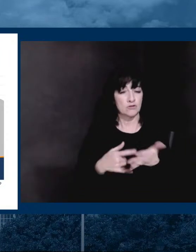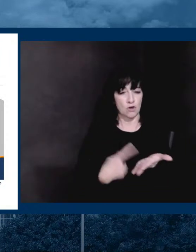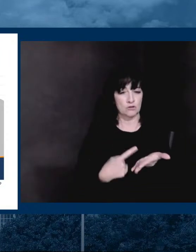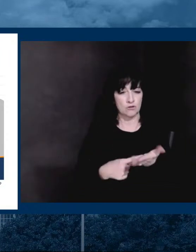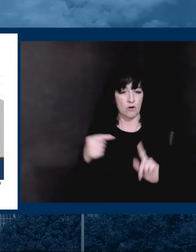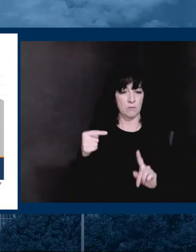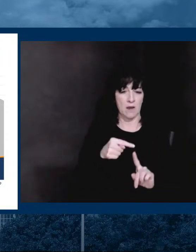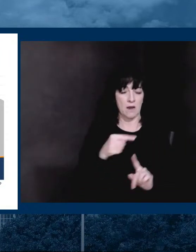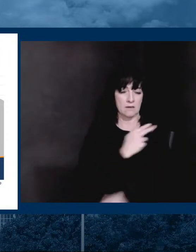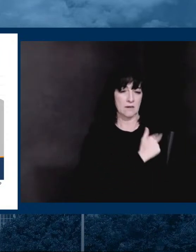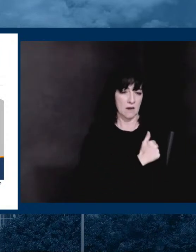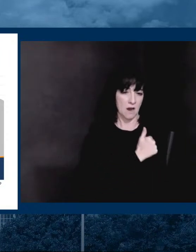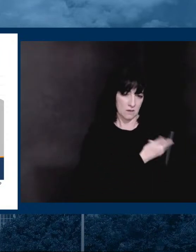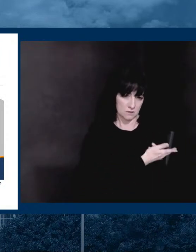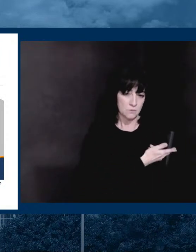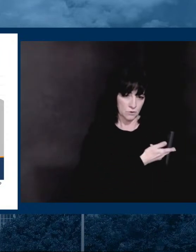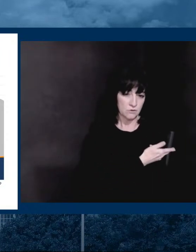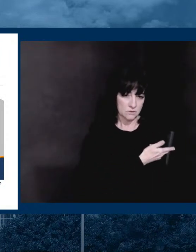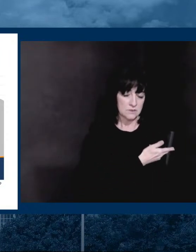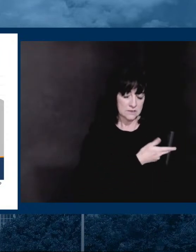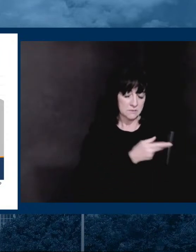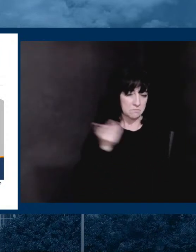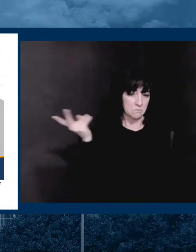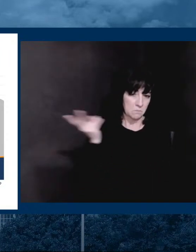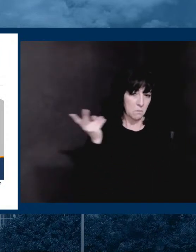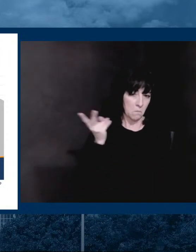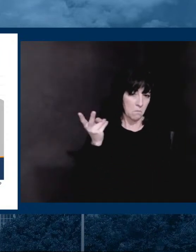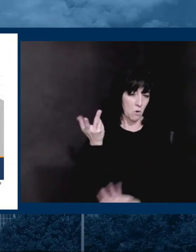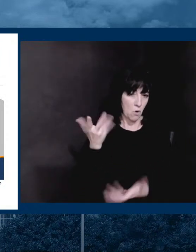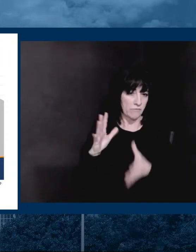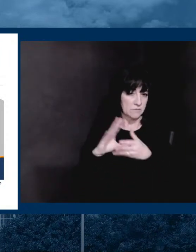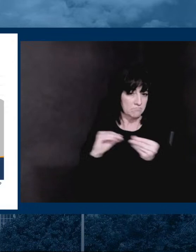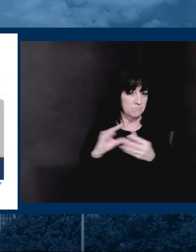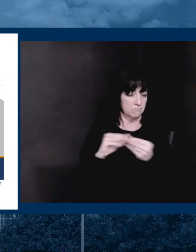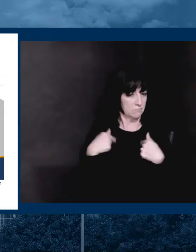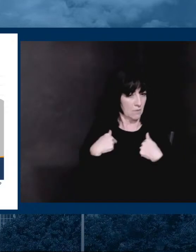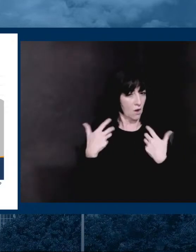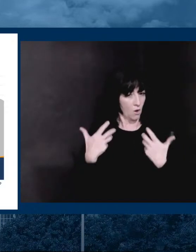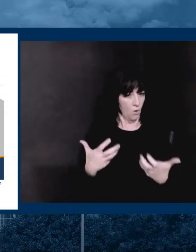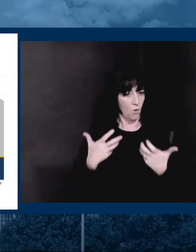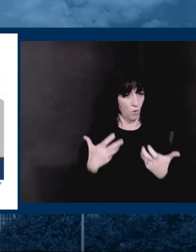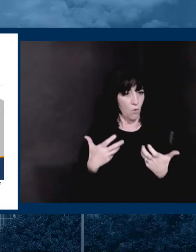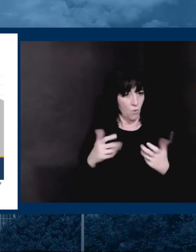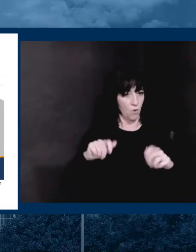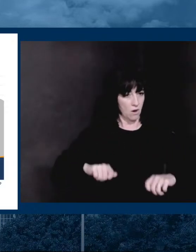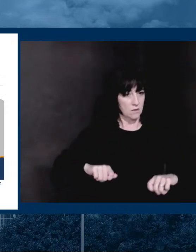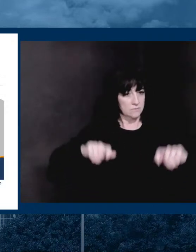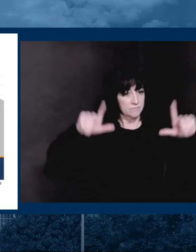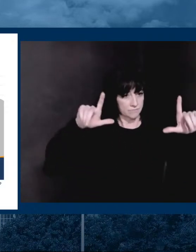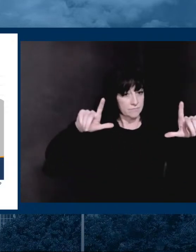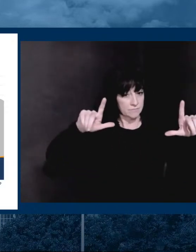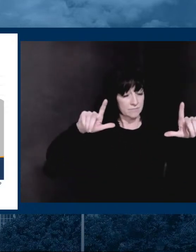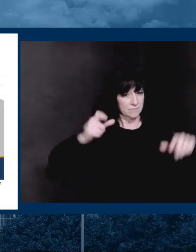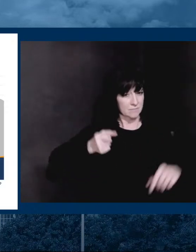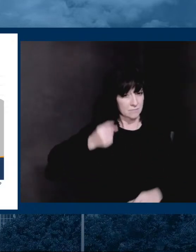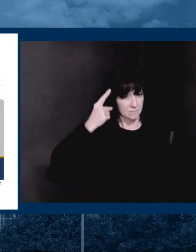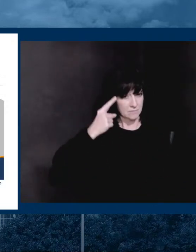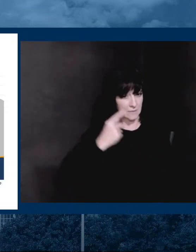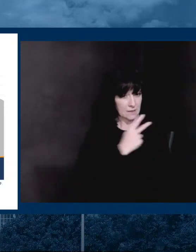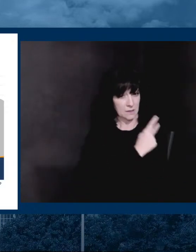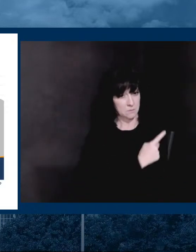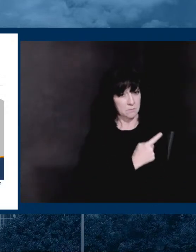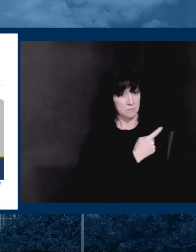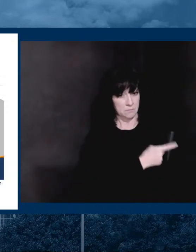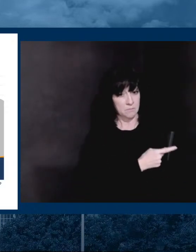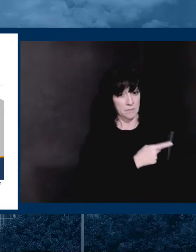the governor when we opened up. But again, we just wanted to share the graph that shows COVID patients,